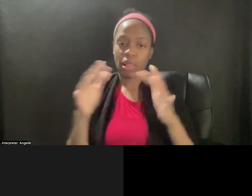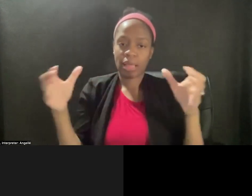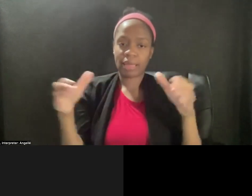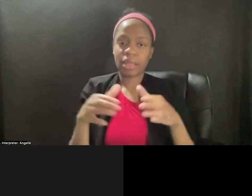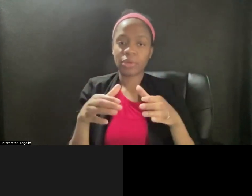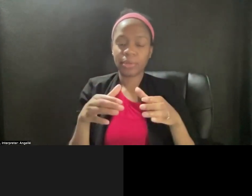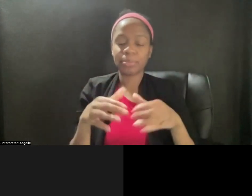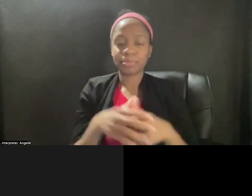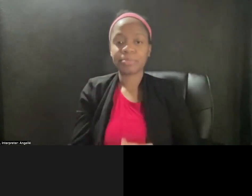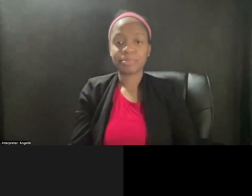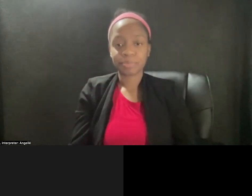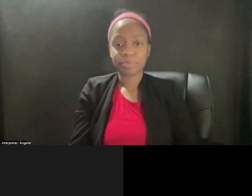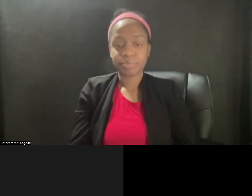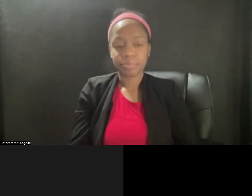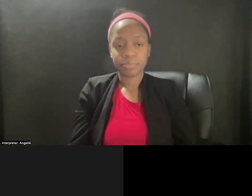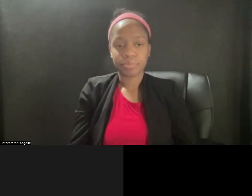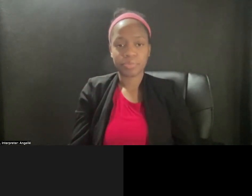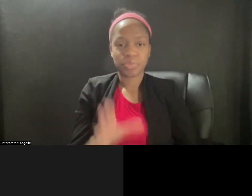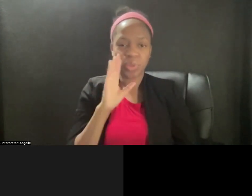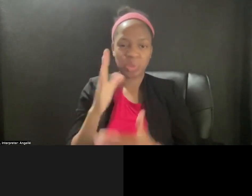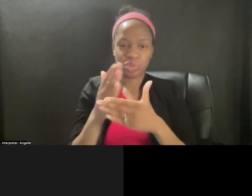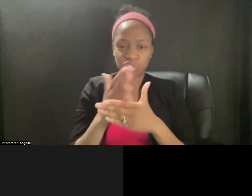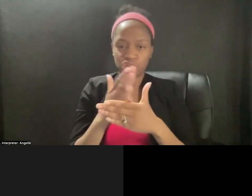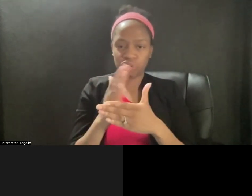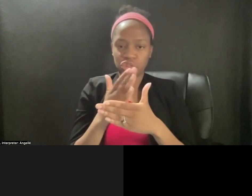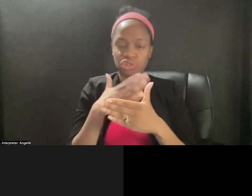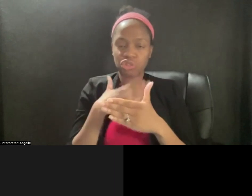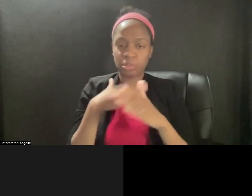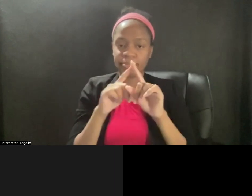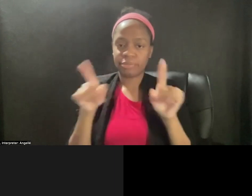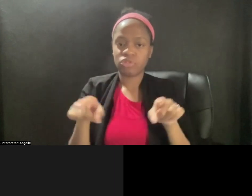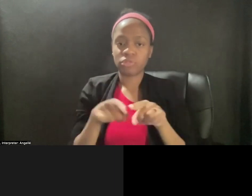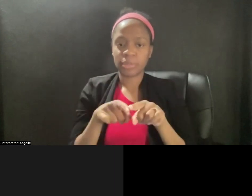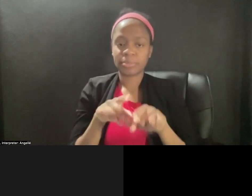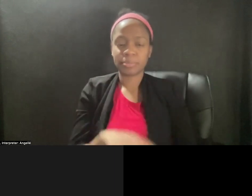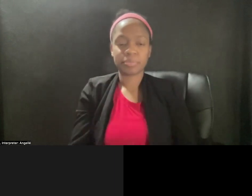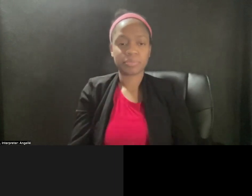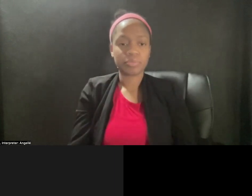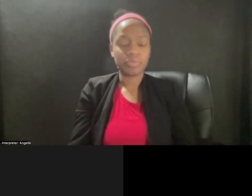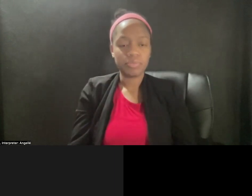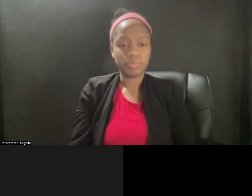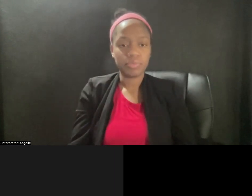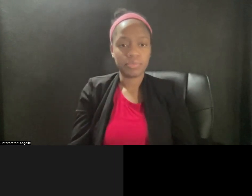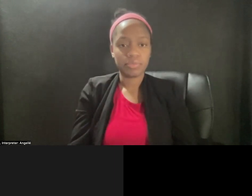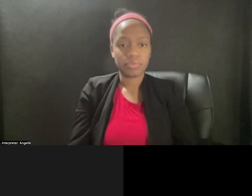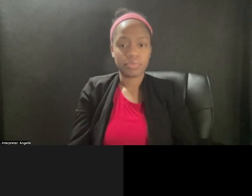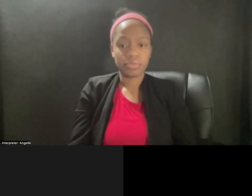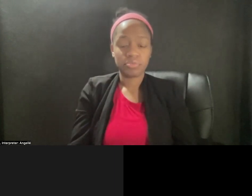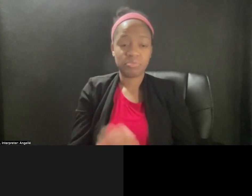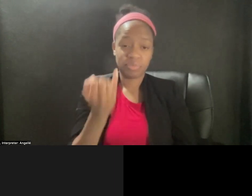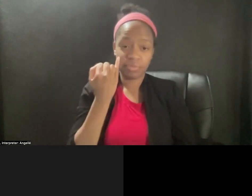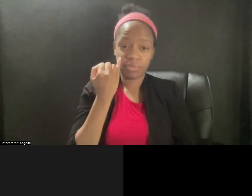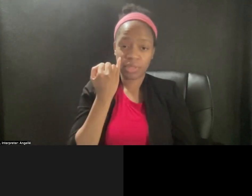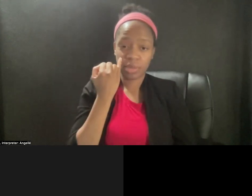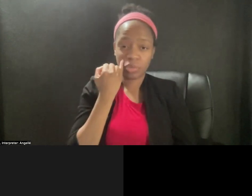And let me just share my screen. People, if you want to submit